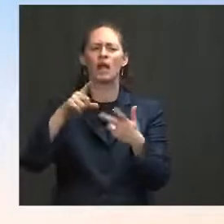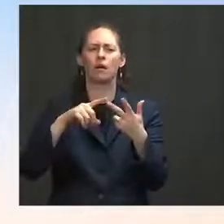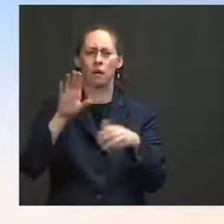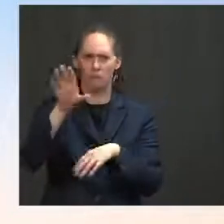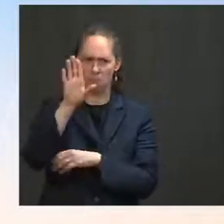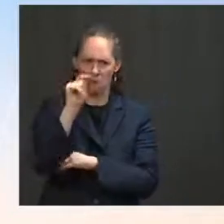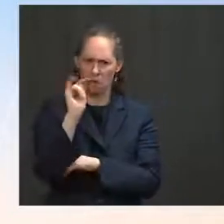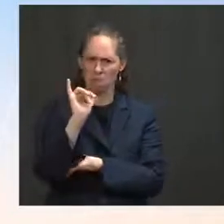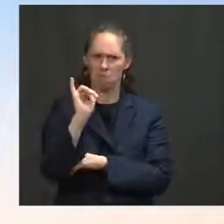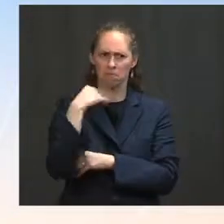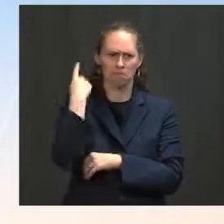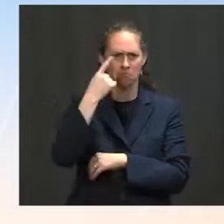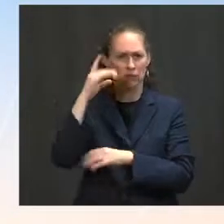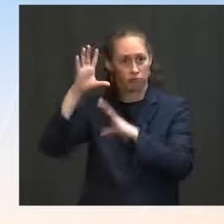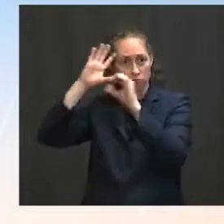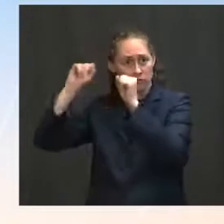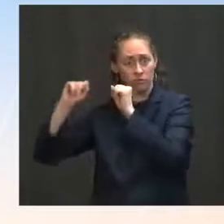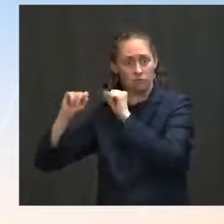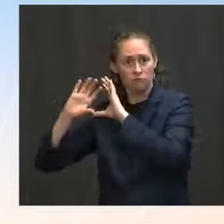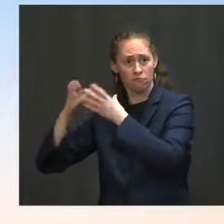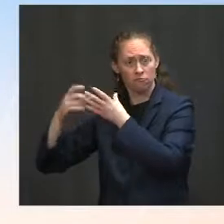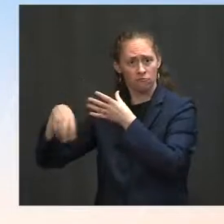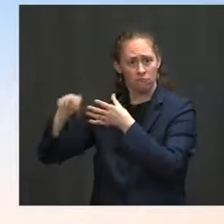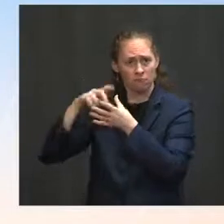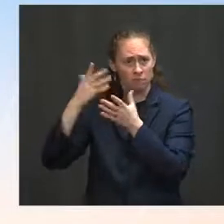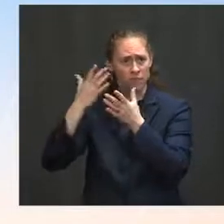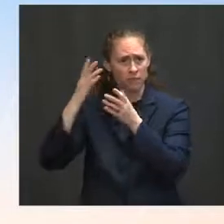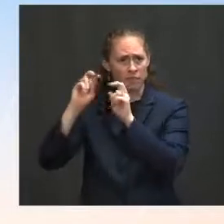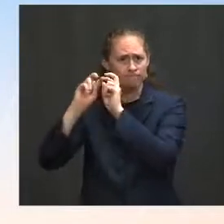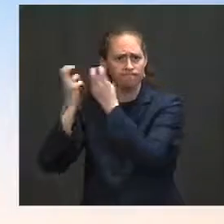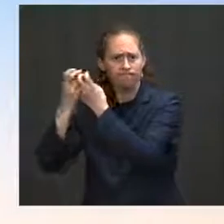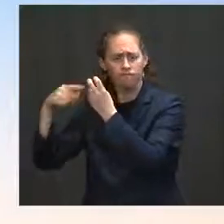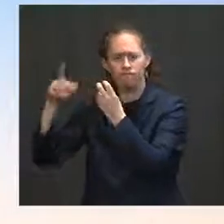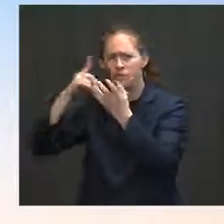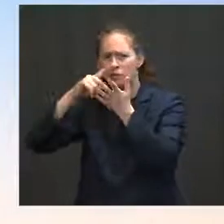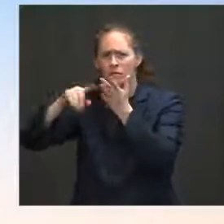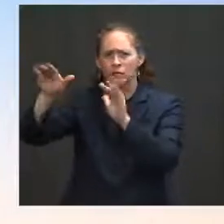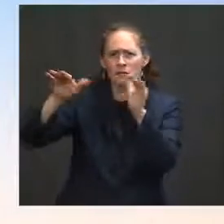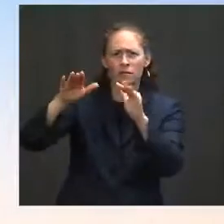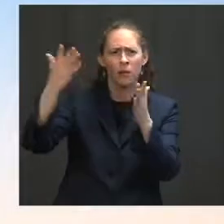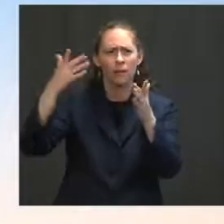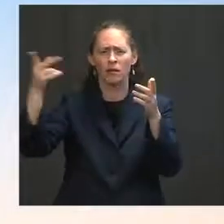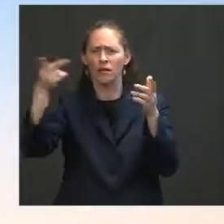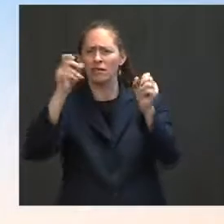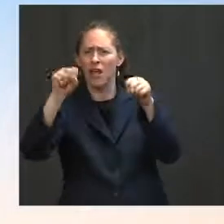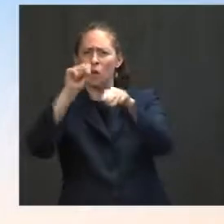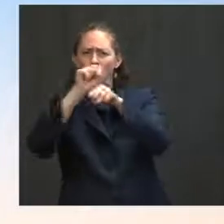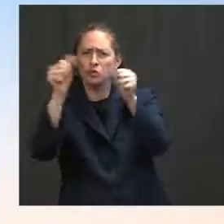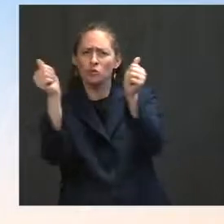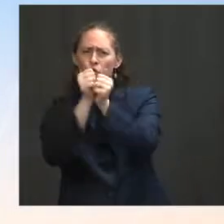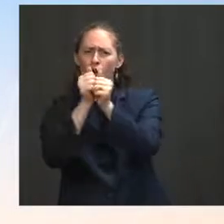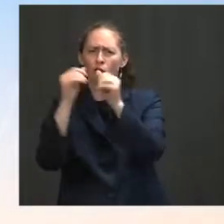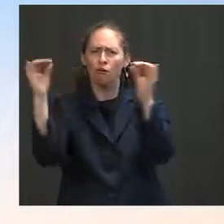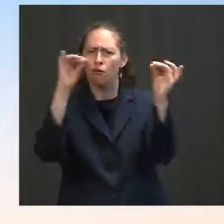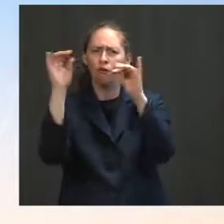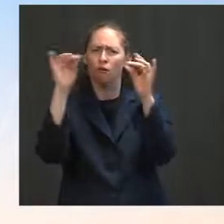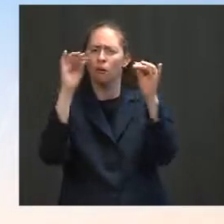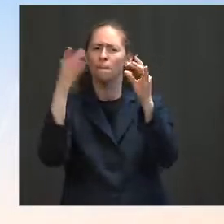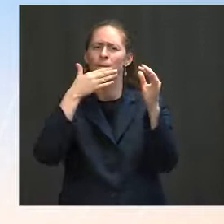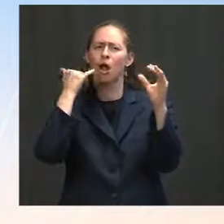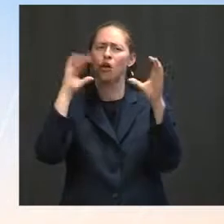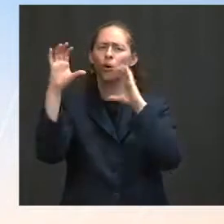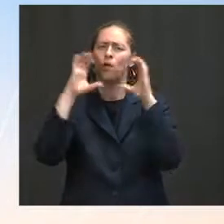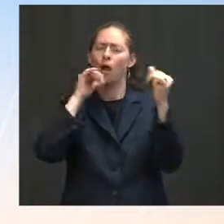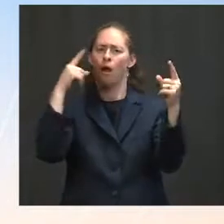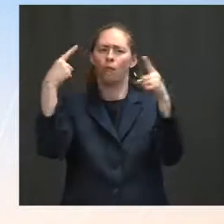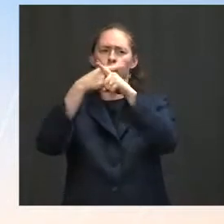Pfizer to coordinate on announcements like this so Americans are not confused to see such a whiplash of headlines? Well, they are a private sector company.